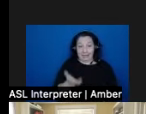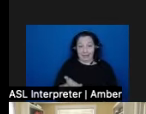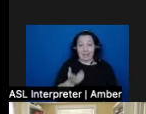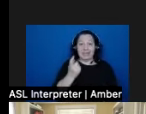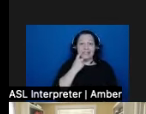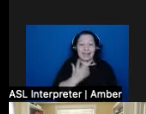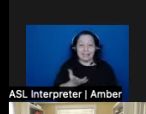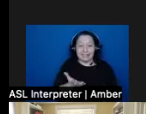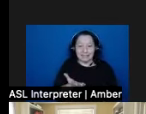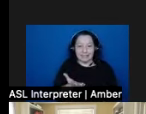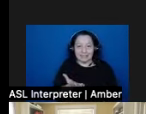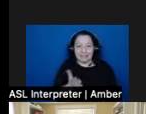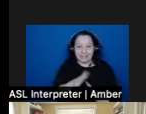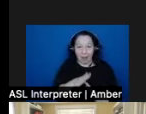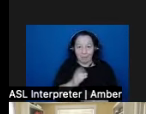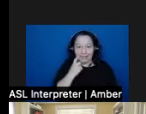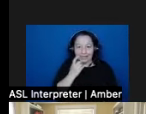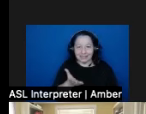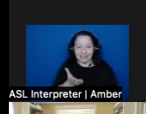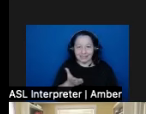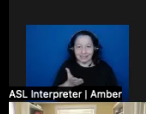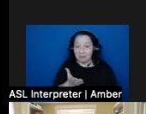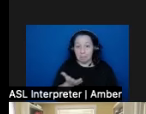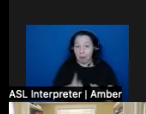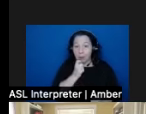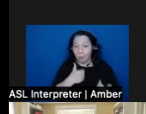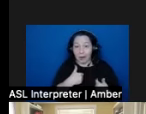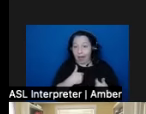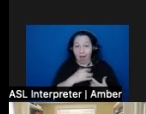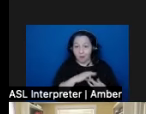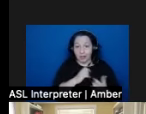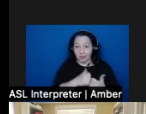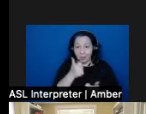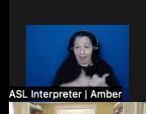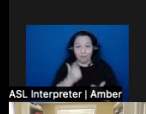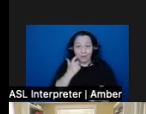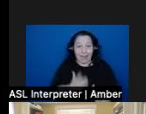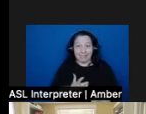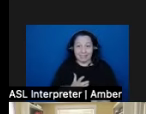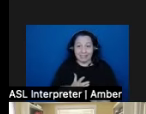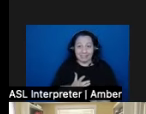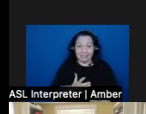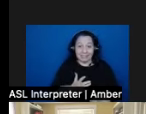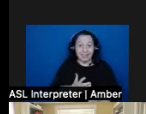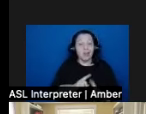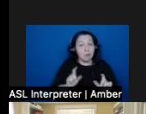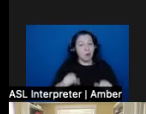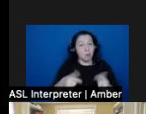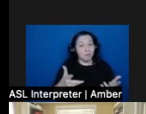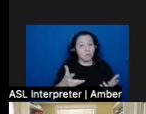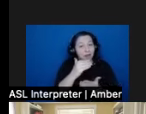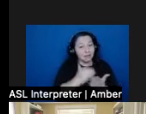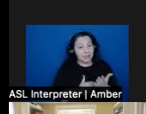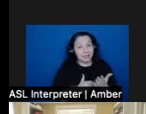dentist there as number one. You may not have a relationship with every single dentist if that's what they're needing, but you can provide them a list and